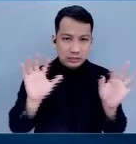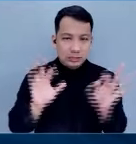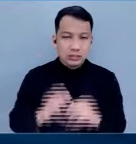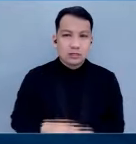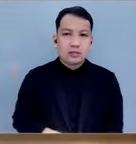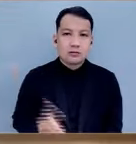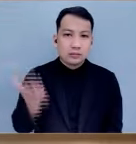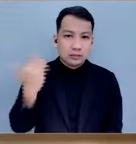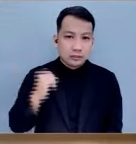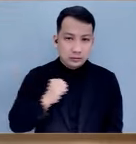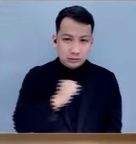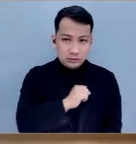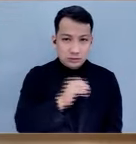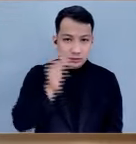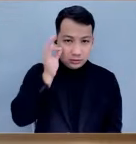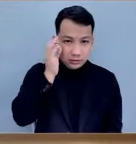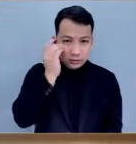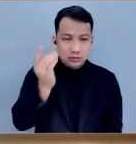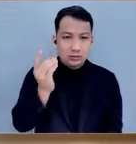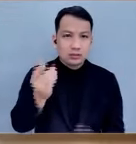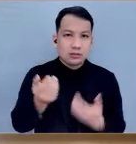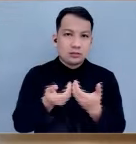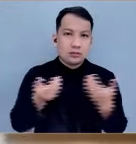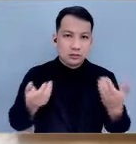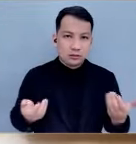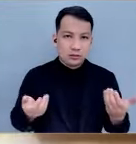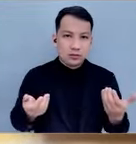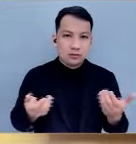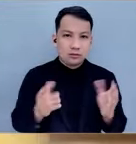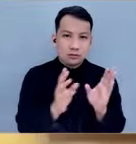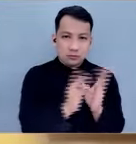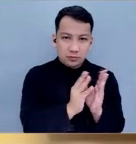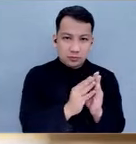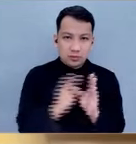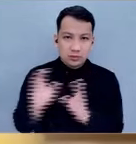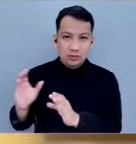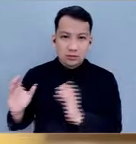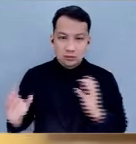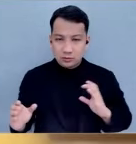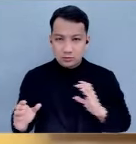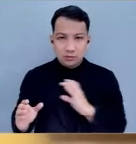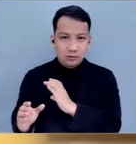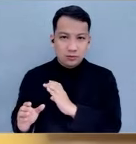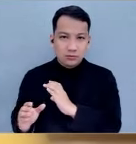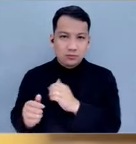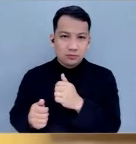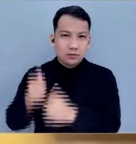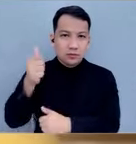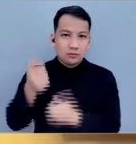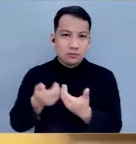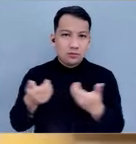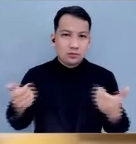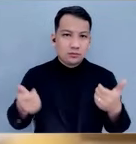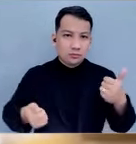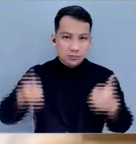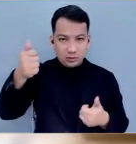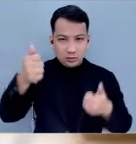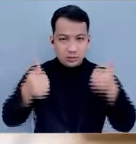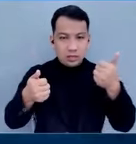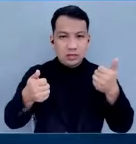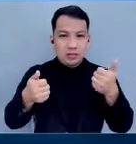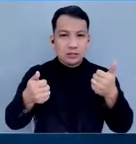Senator Franklin Drilon, hiwalay pa rin magpupulong ang Senado at Kamara at magpapasa ng hiwalay na pag-amyenda sa Saligang